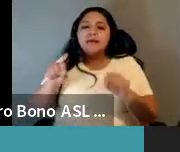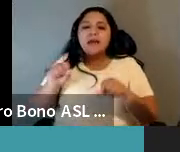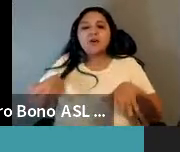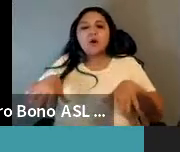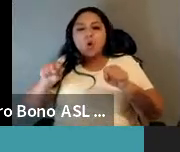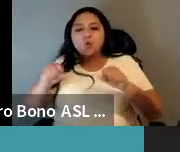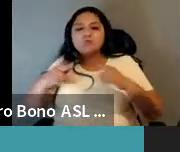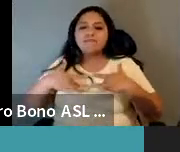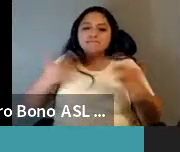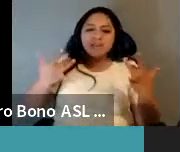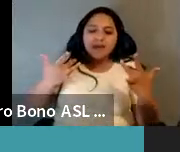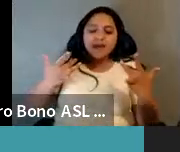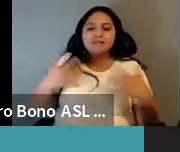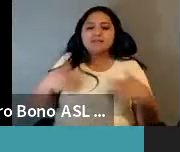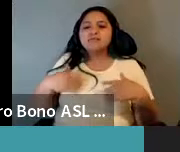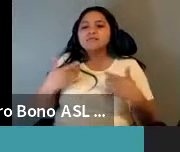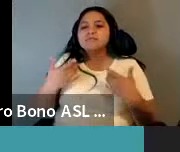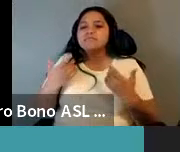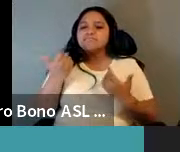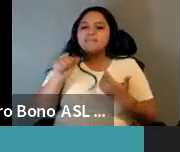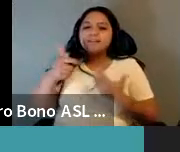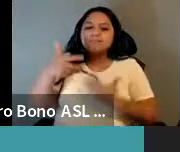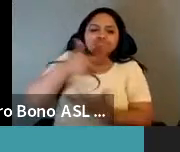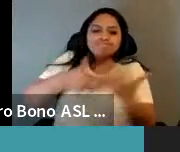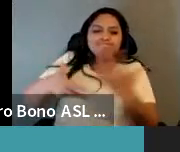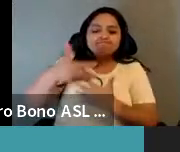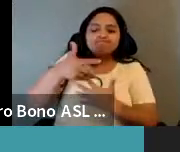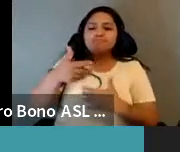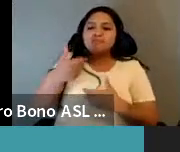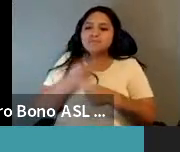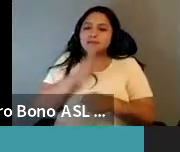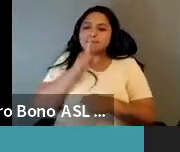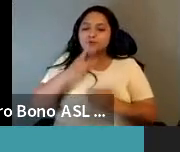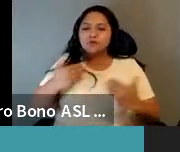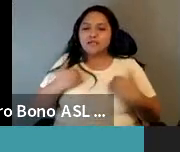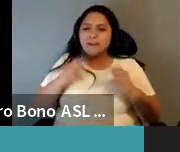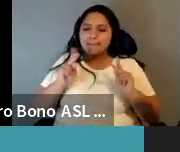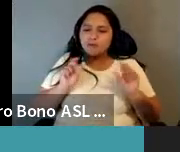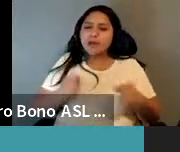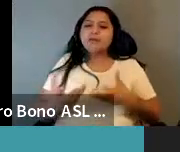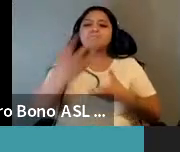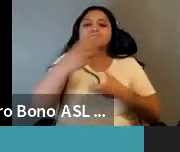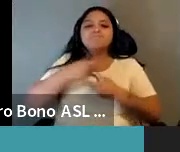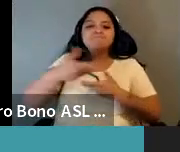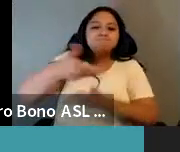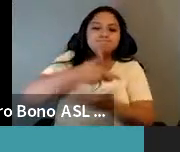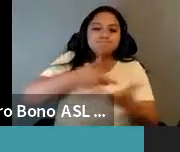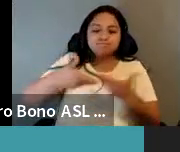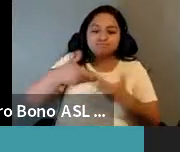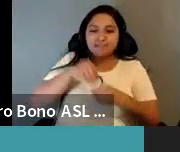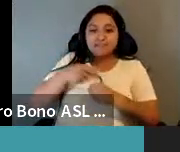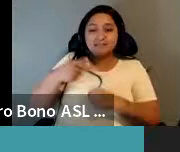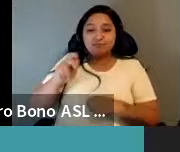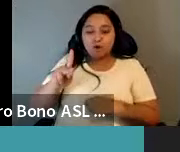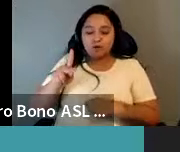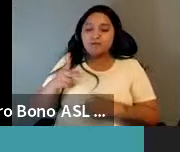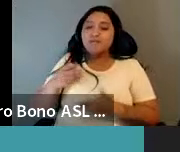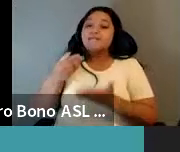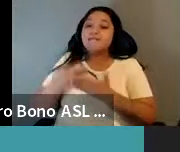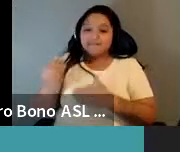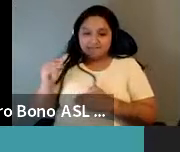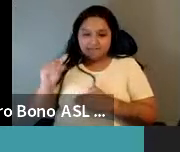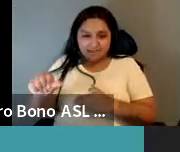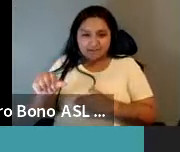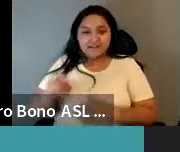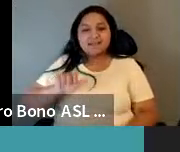in parks and really activates our parks, was funded at $10.5 million. What